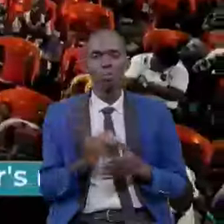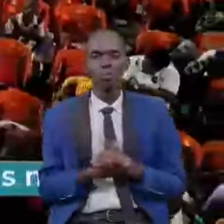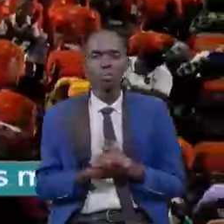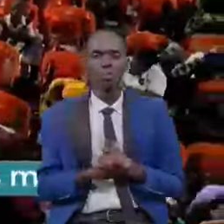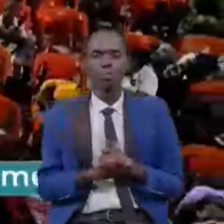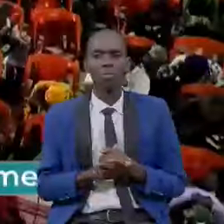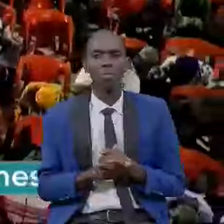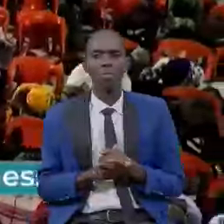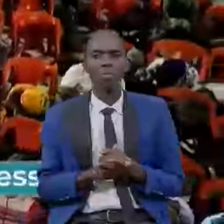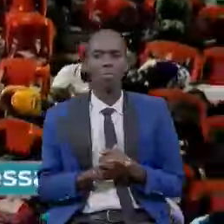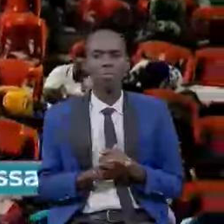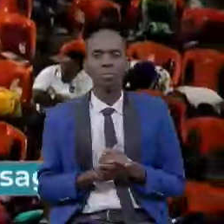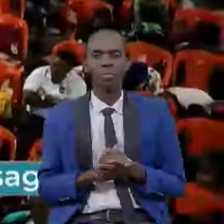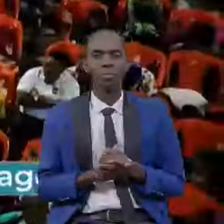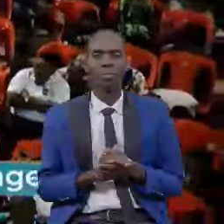I look at it?